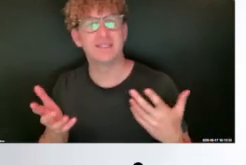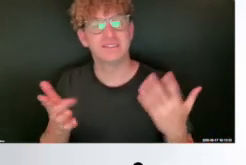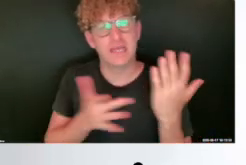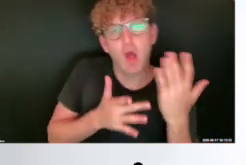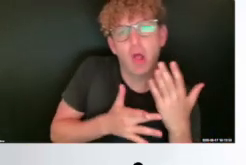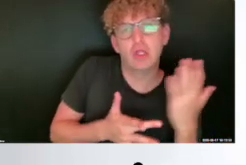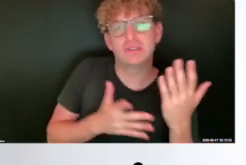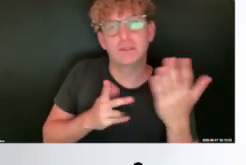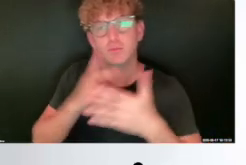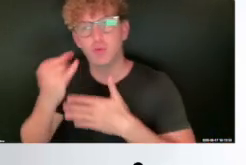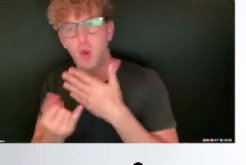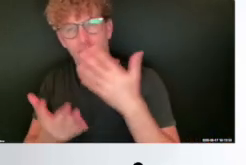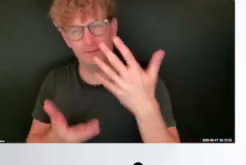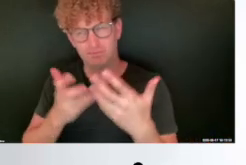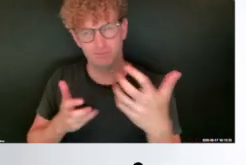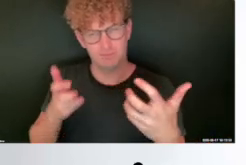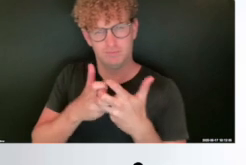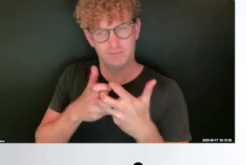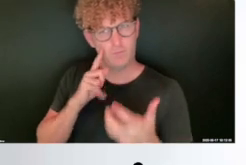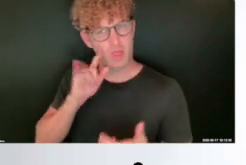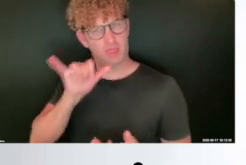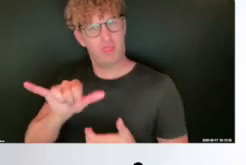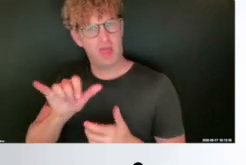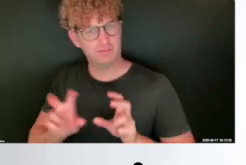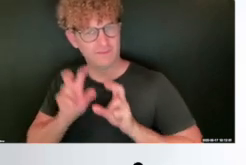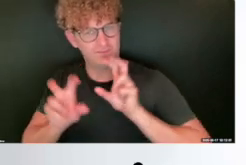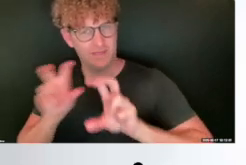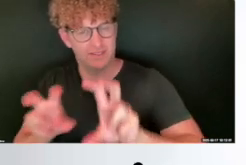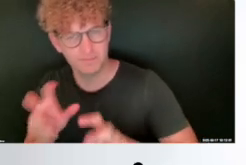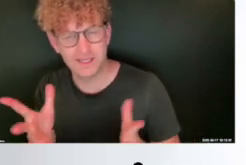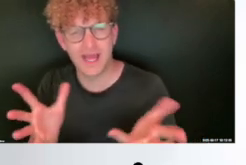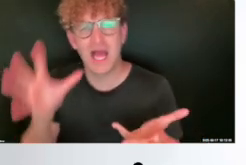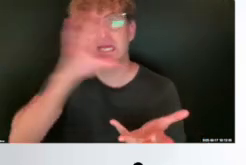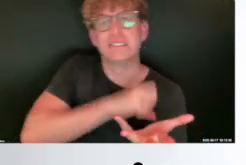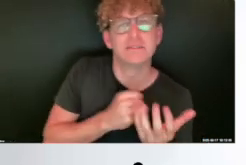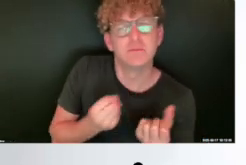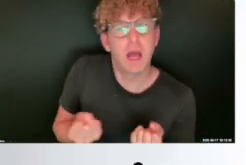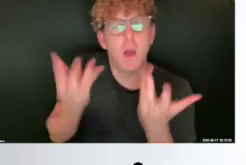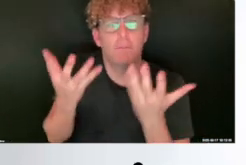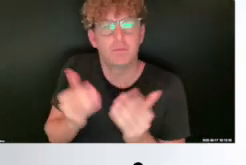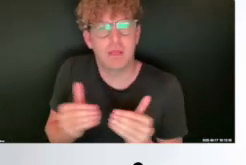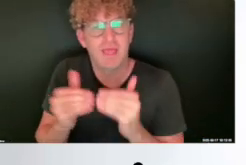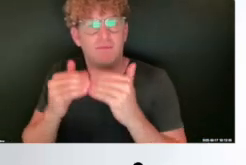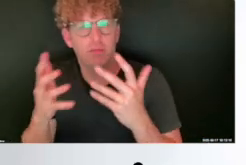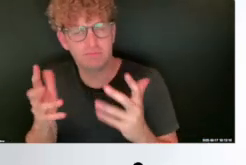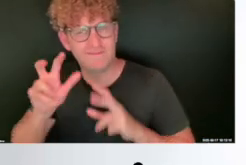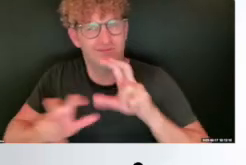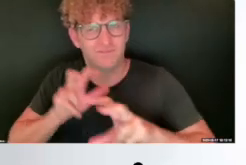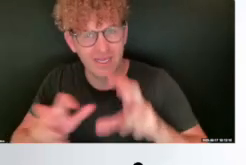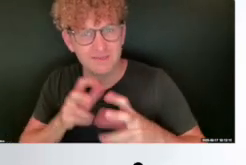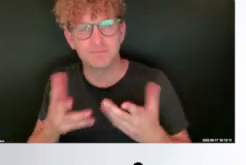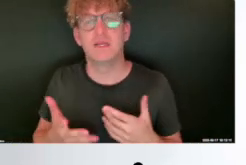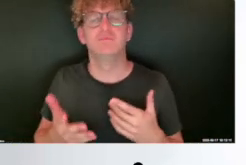the levels of investment needed. But these levels do not approach what is needed to transform the entire market, only